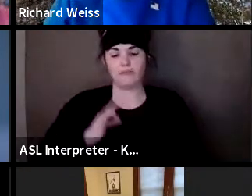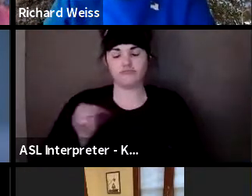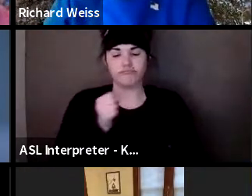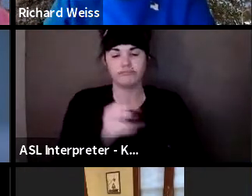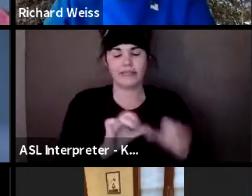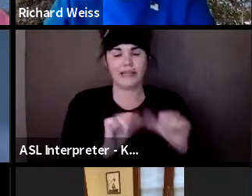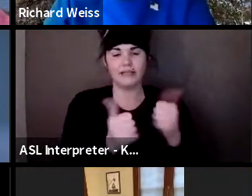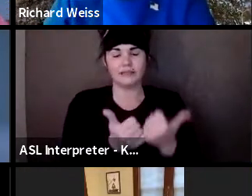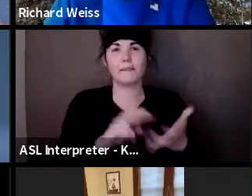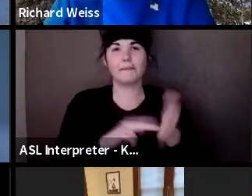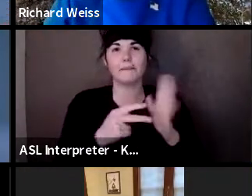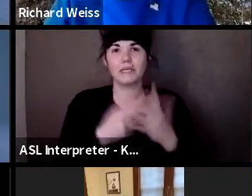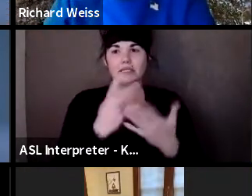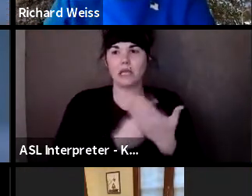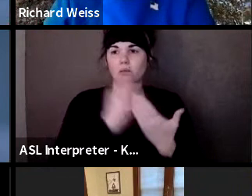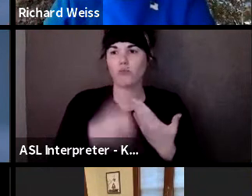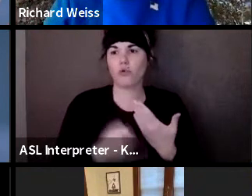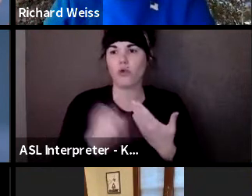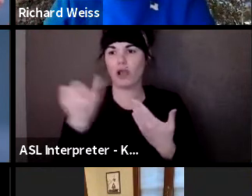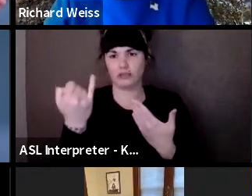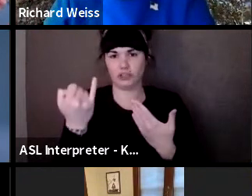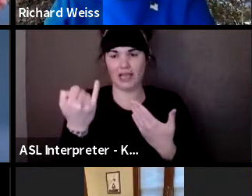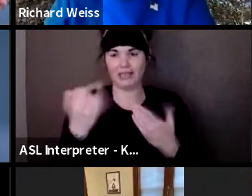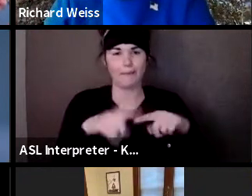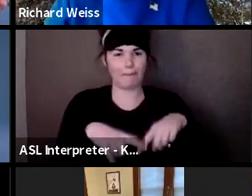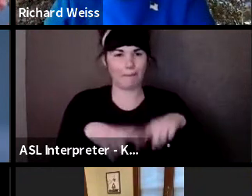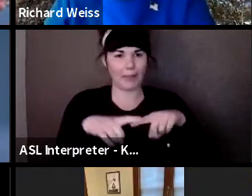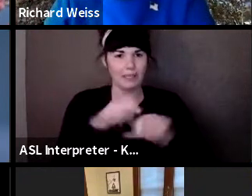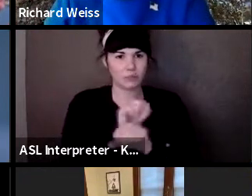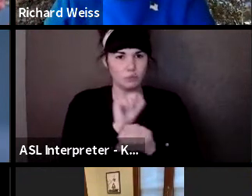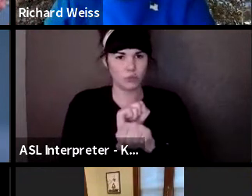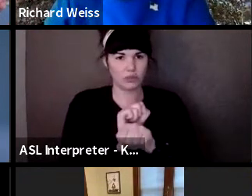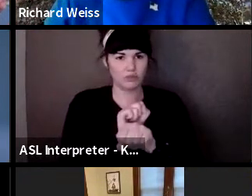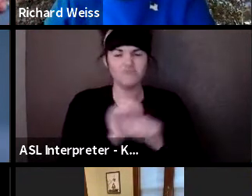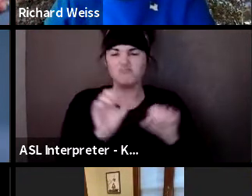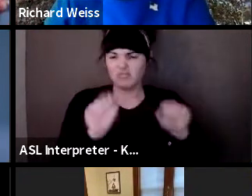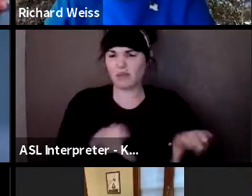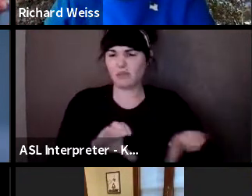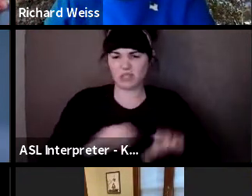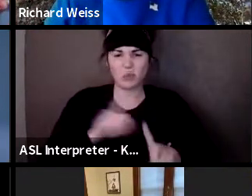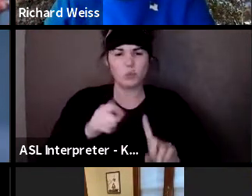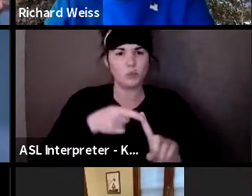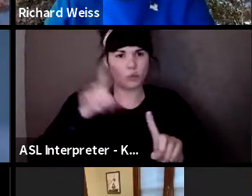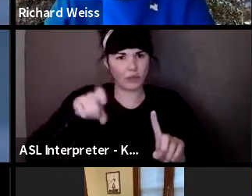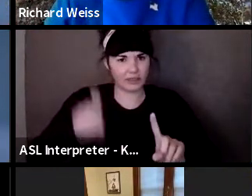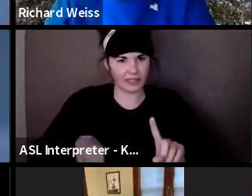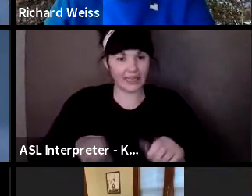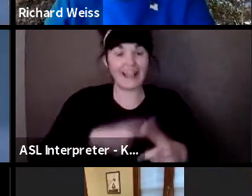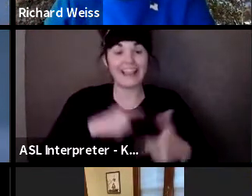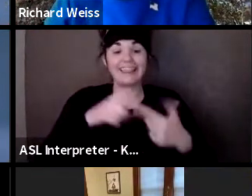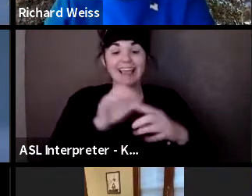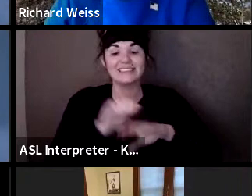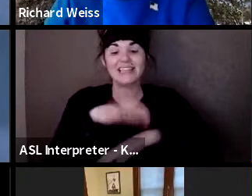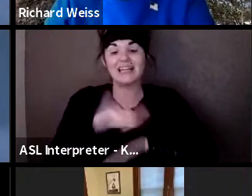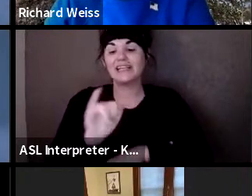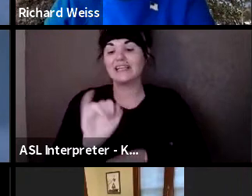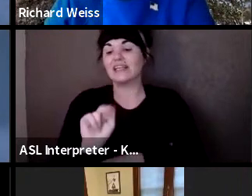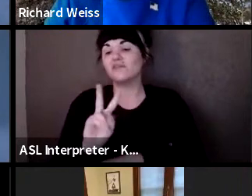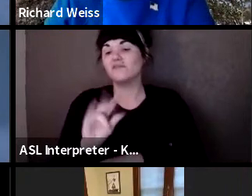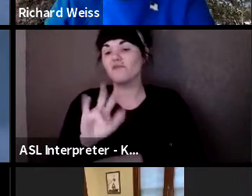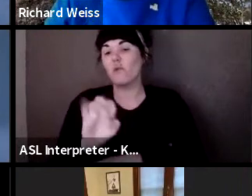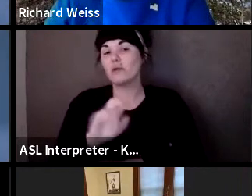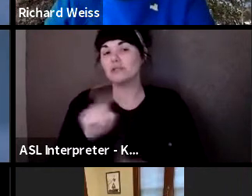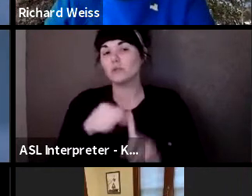project-based work to be done as needed and invoiced upon completion. The request